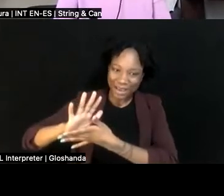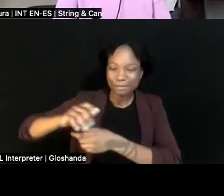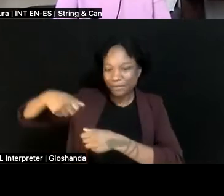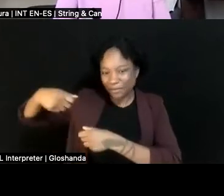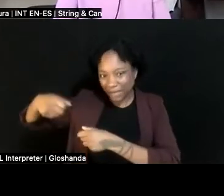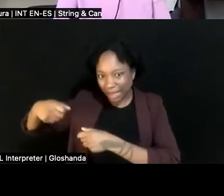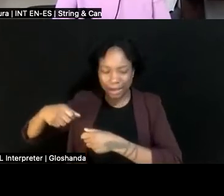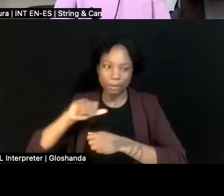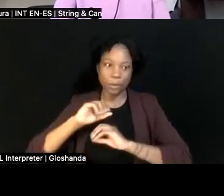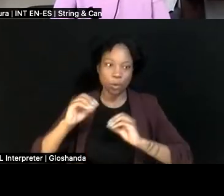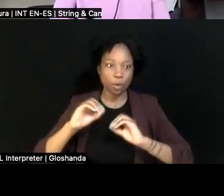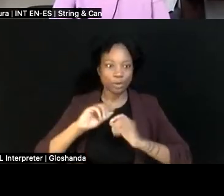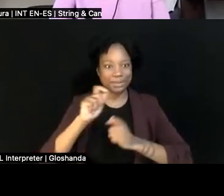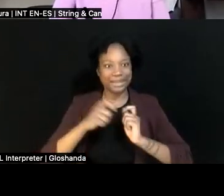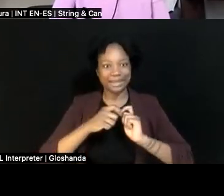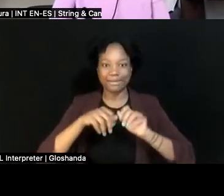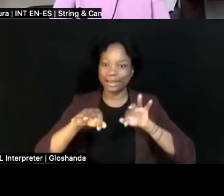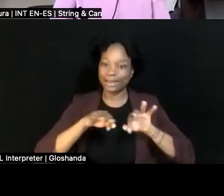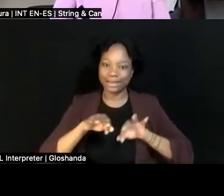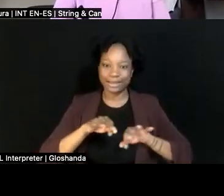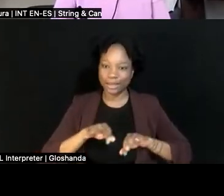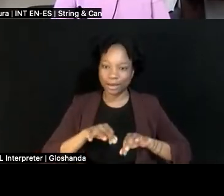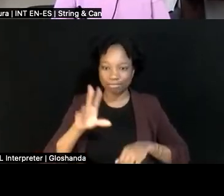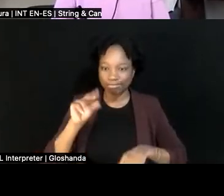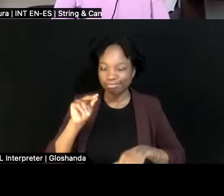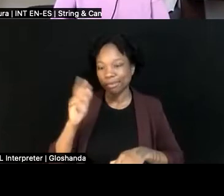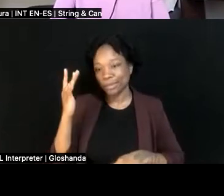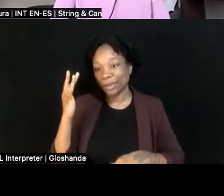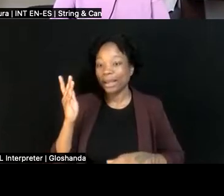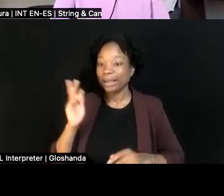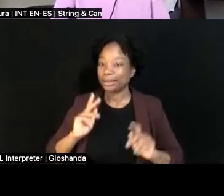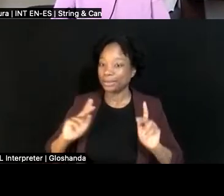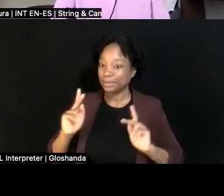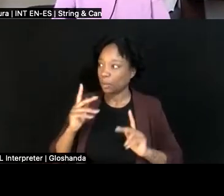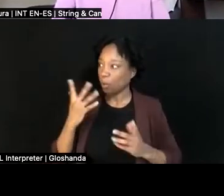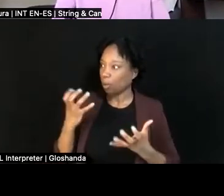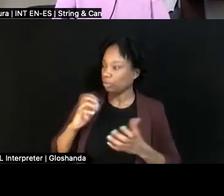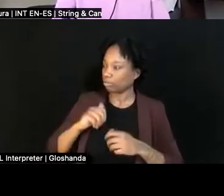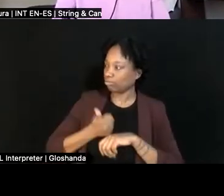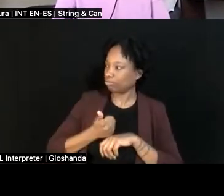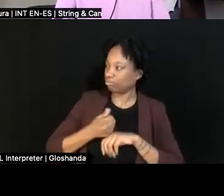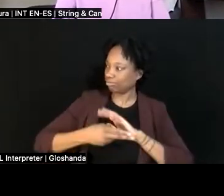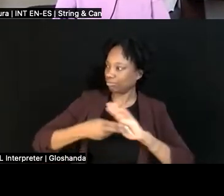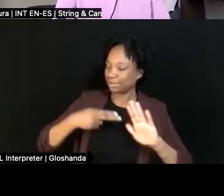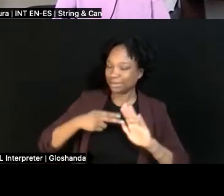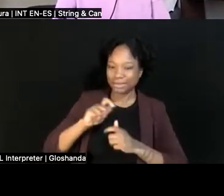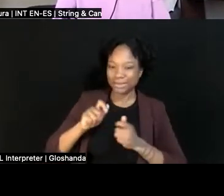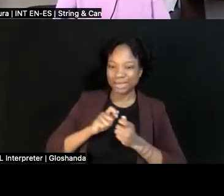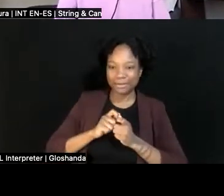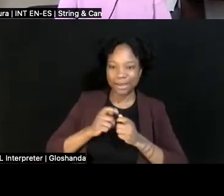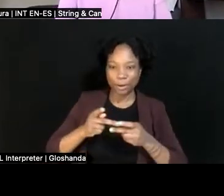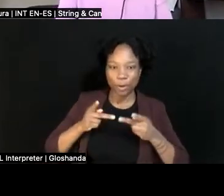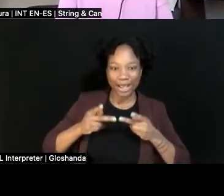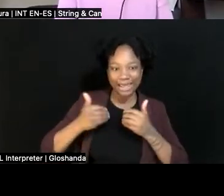descripción porque siempre nos colocan en un lugar que normalmente es apartado